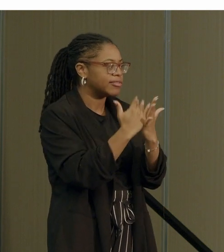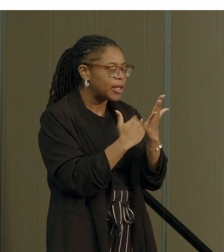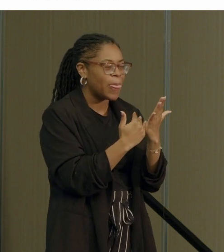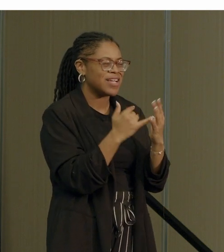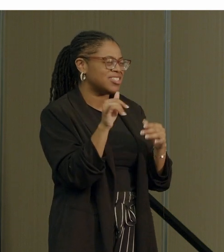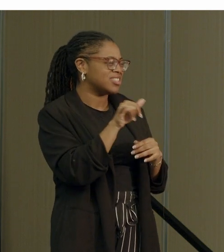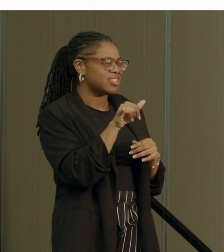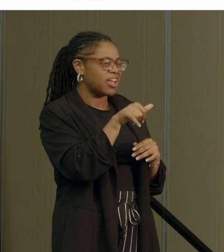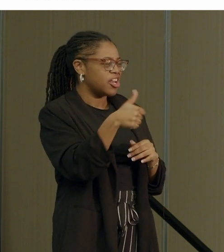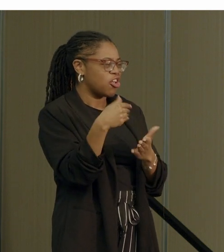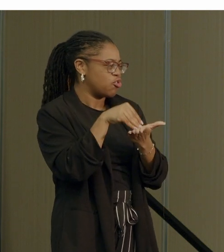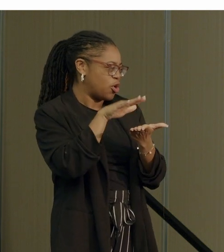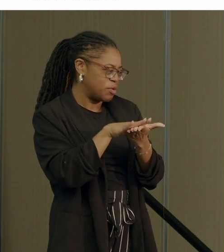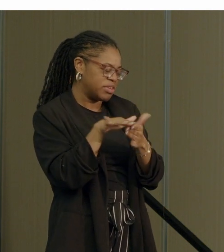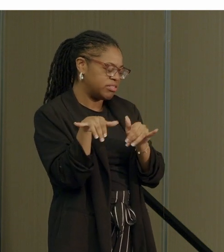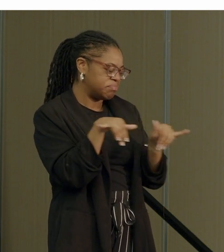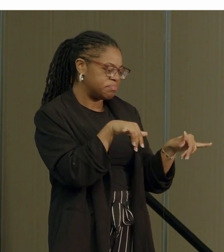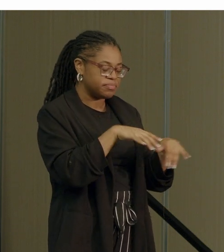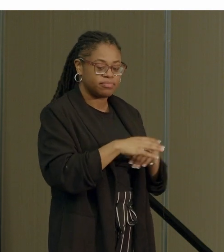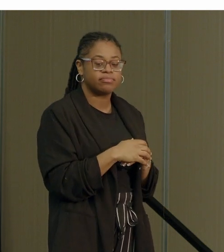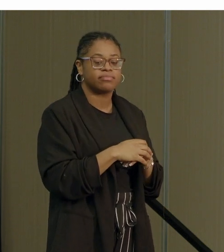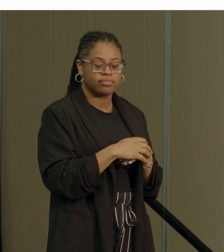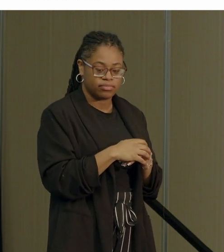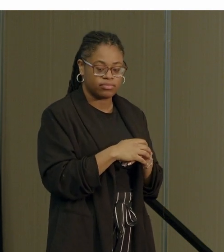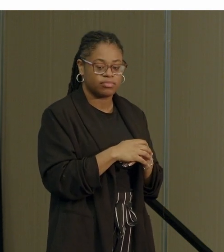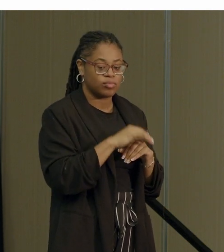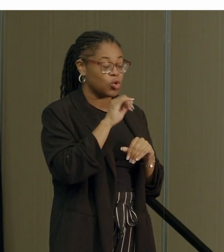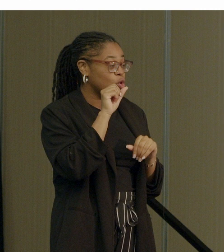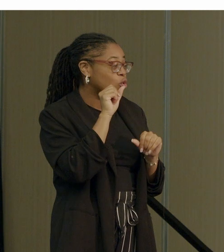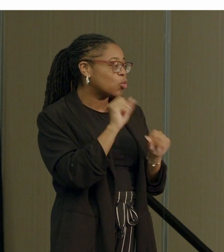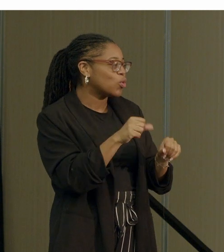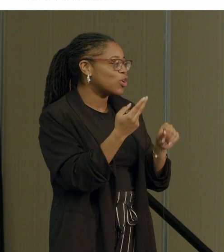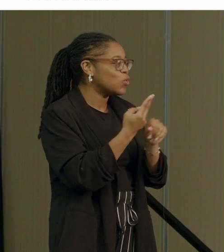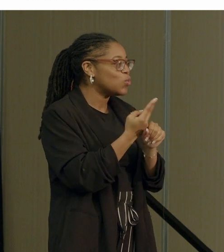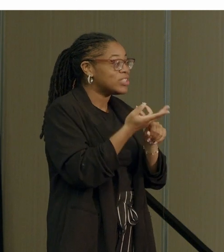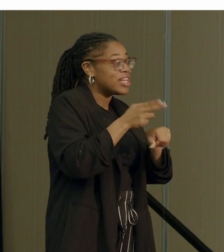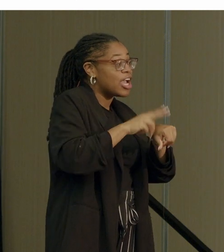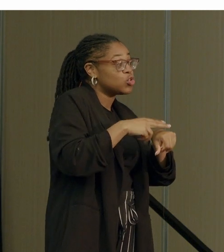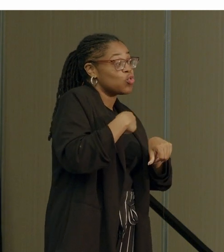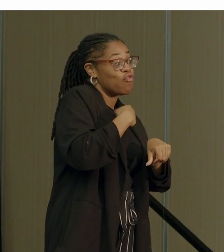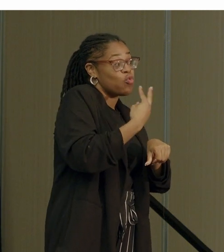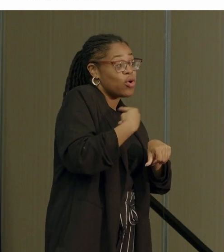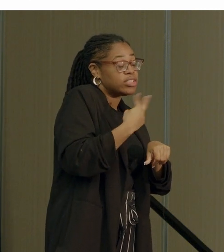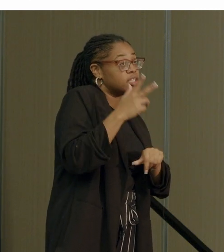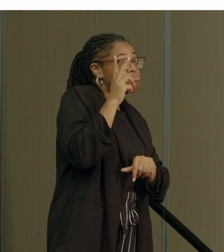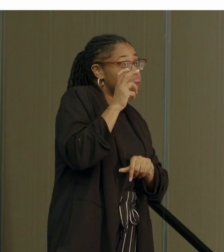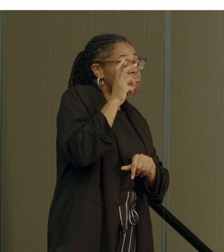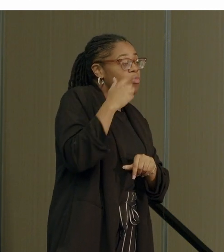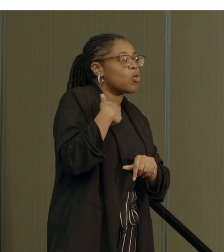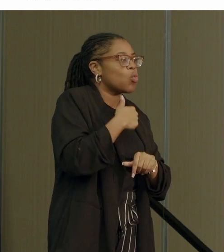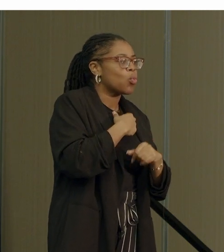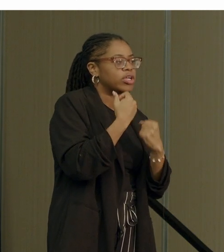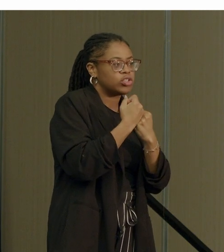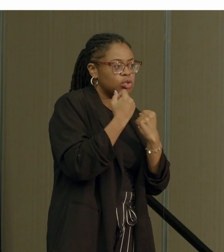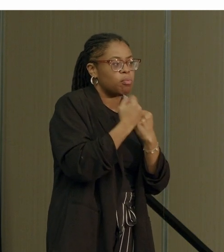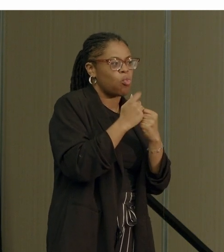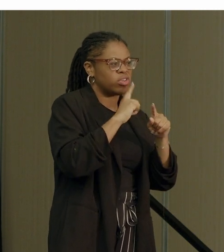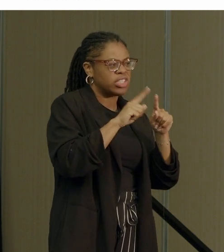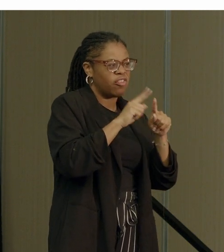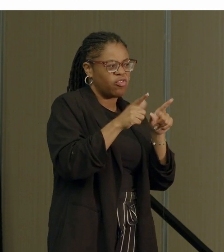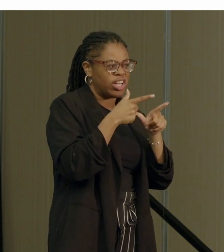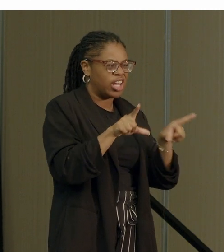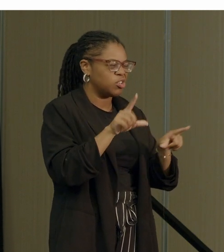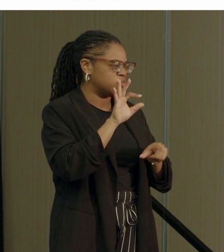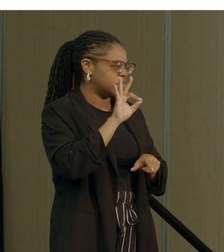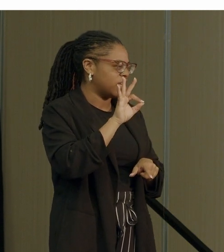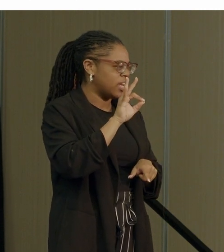were any other document. You'll be able to play with those natural voices, and we support a myriad of languages, about